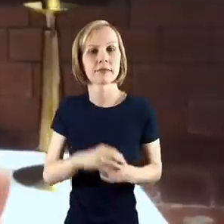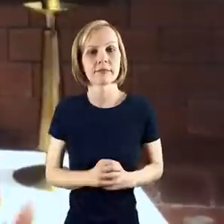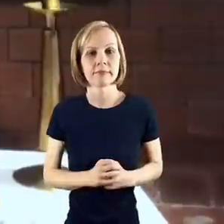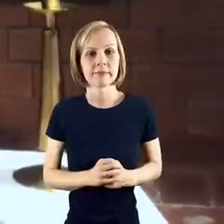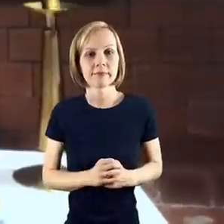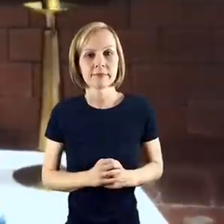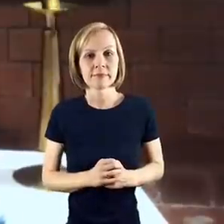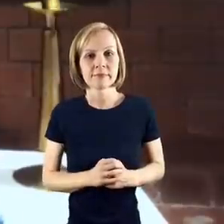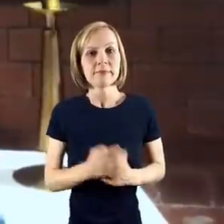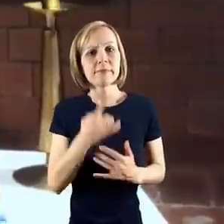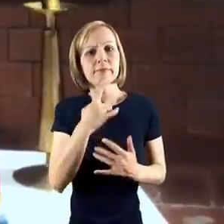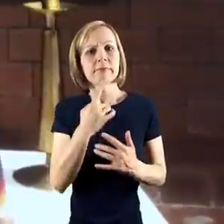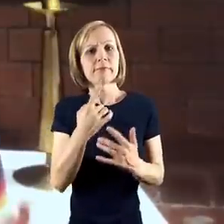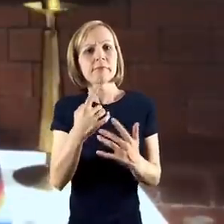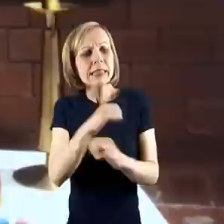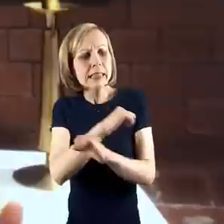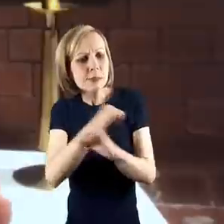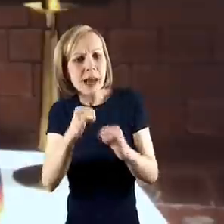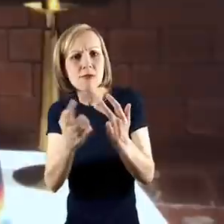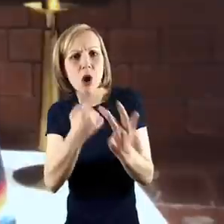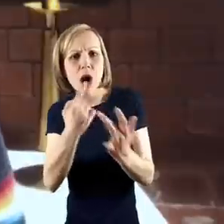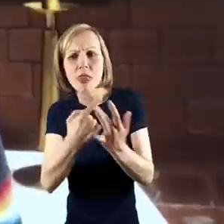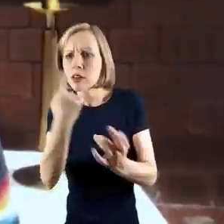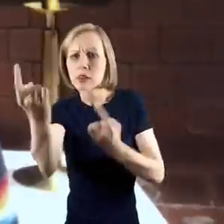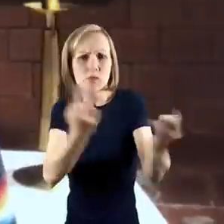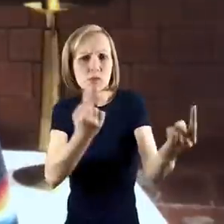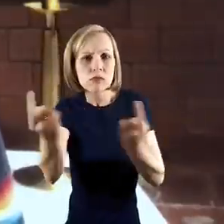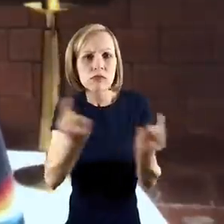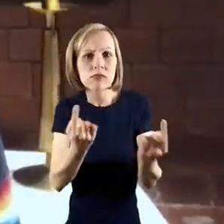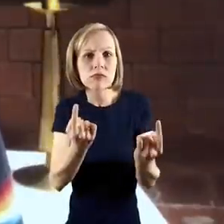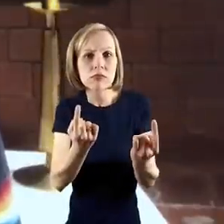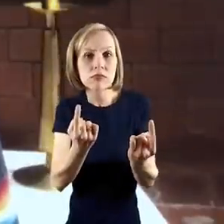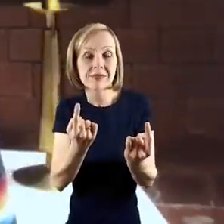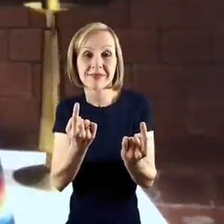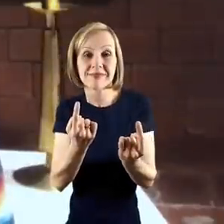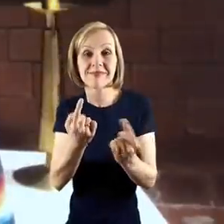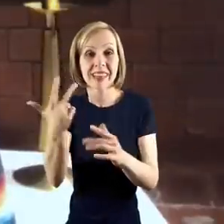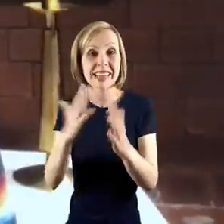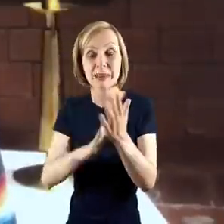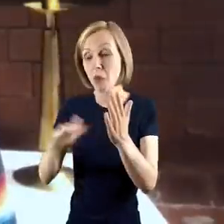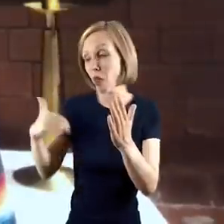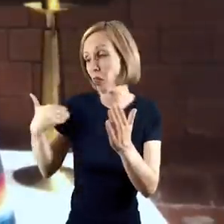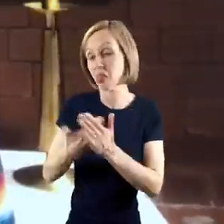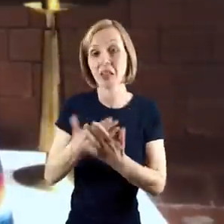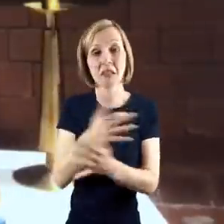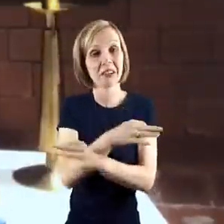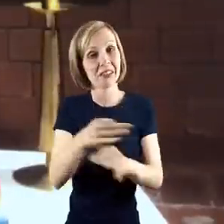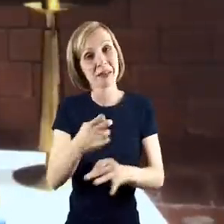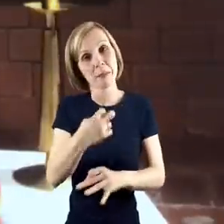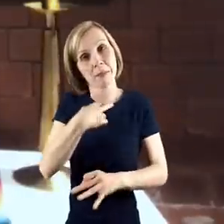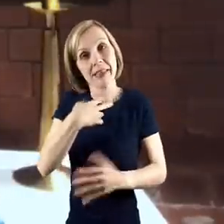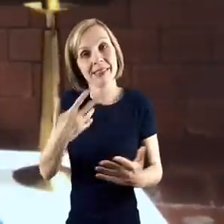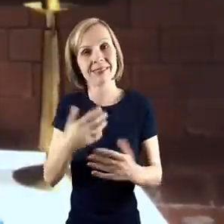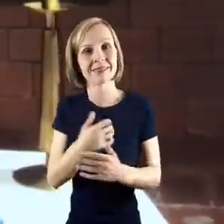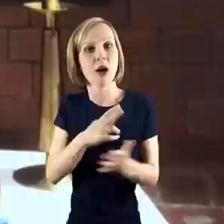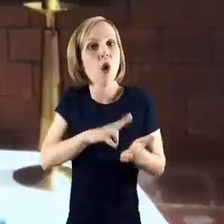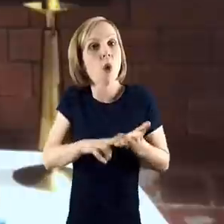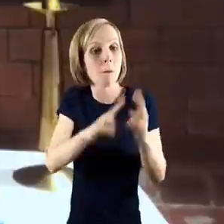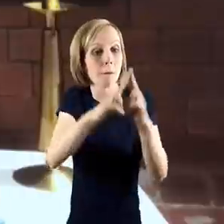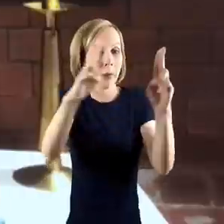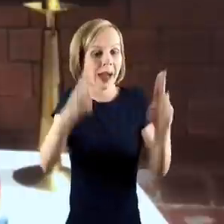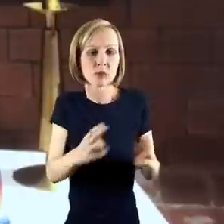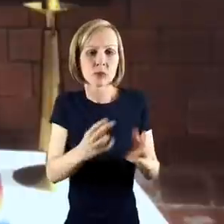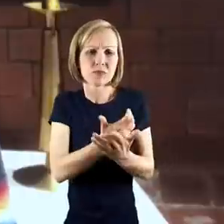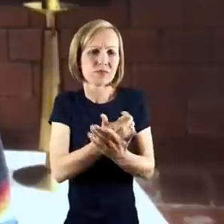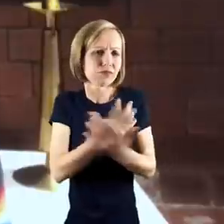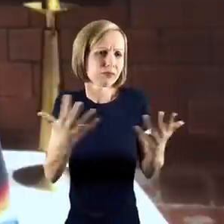Making room for others, well, that's something that I've missed over the last 18 months. Usually our house would be quite busy